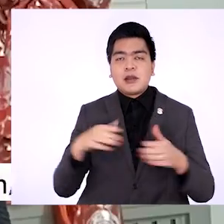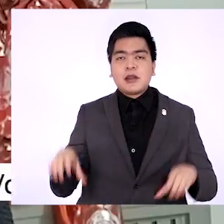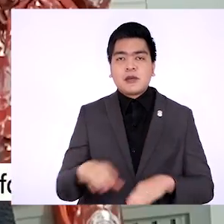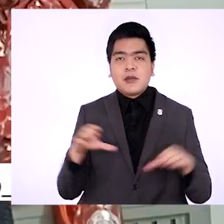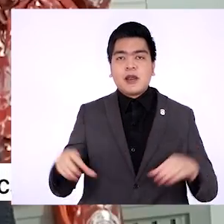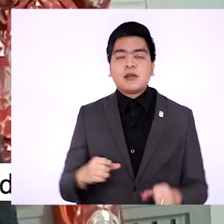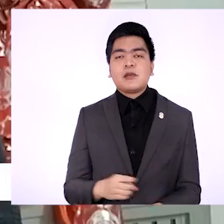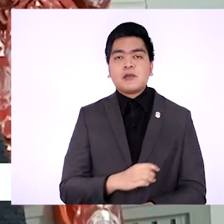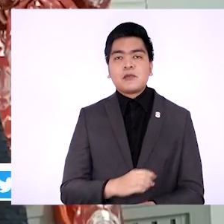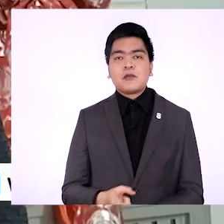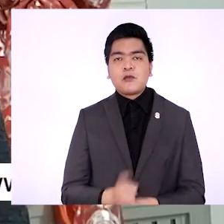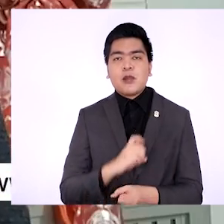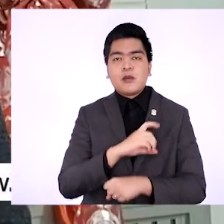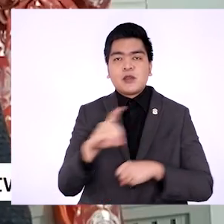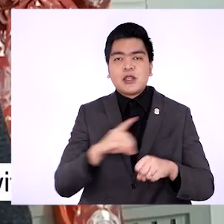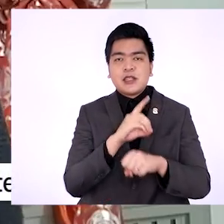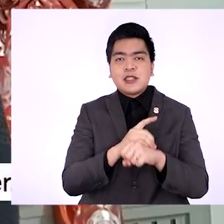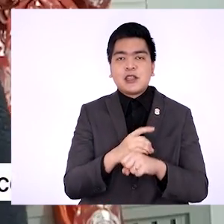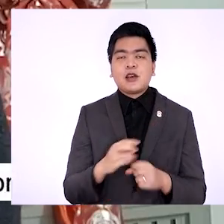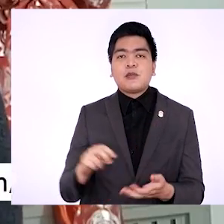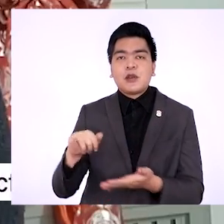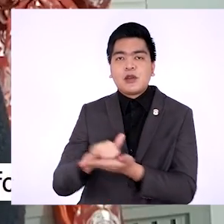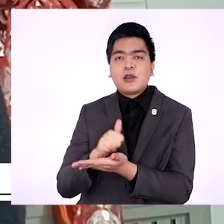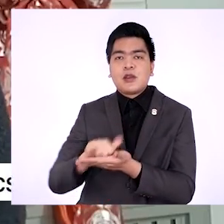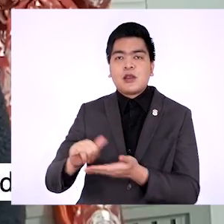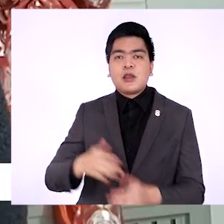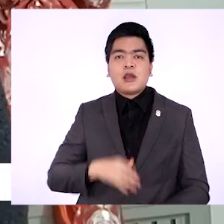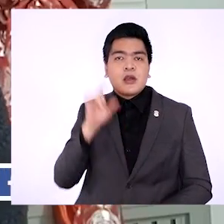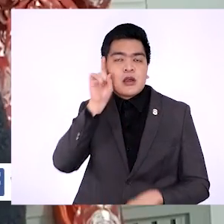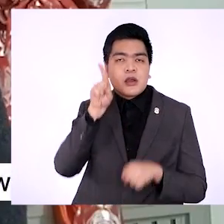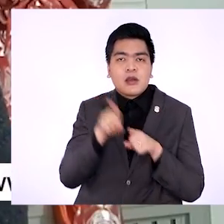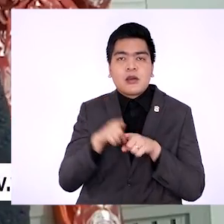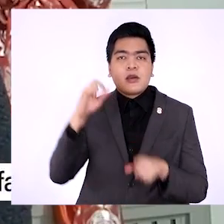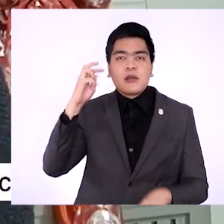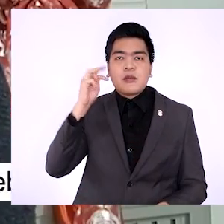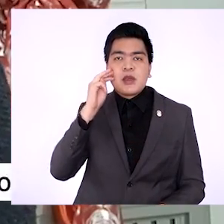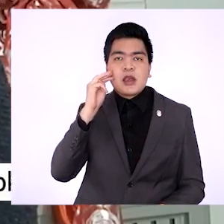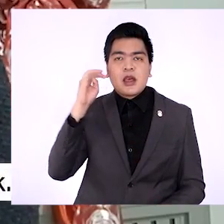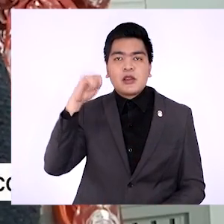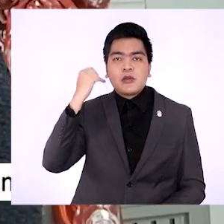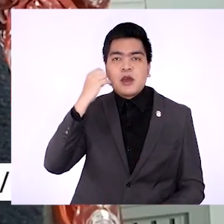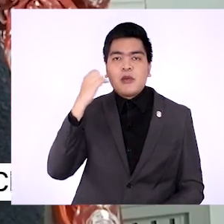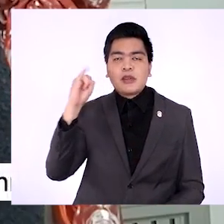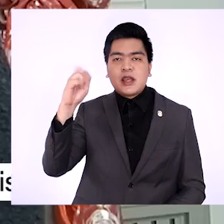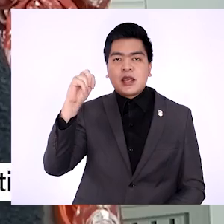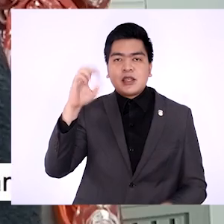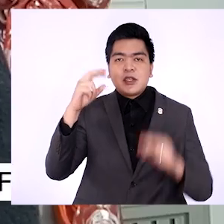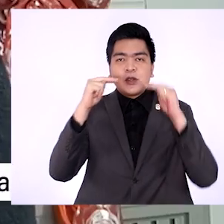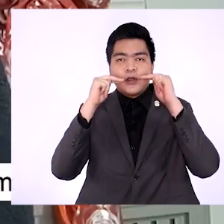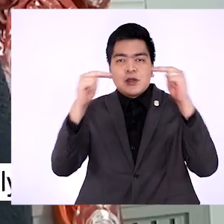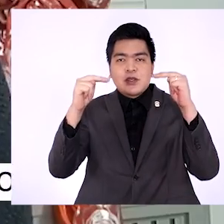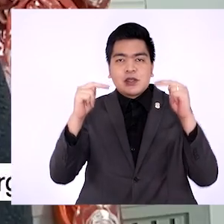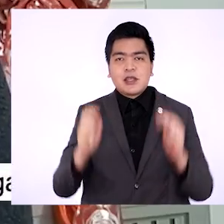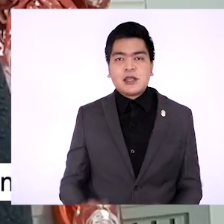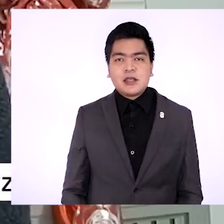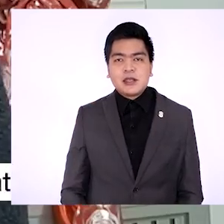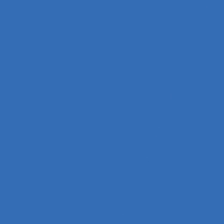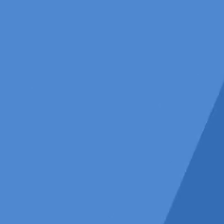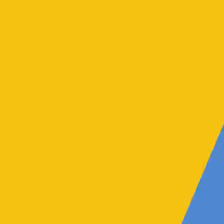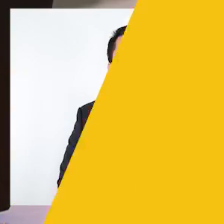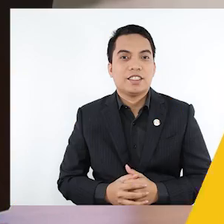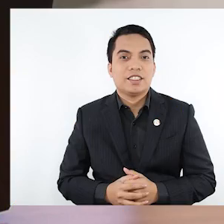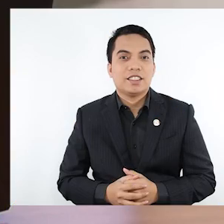the Ecclesiastical District of New York, I'm Sister Mika Jamawas, reporting for the Iglesia Ni Cristo News Network.